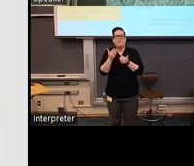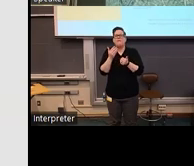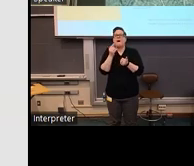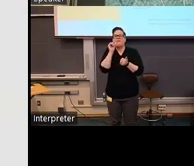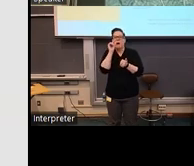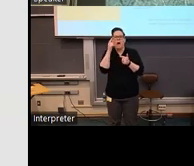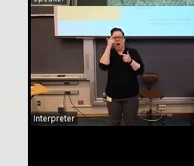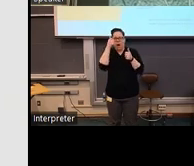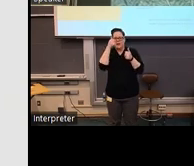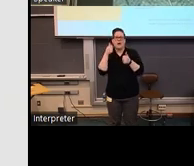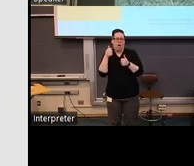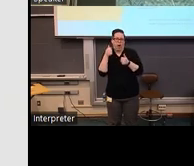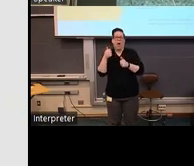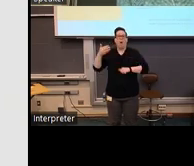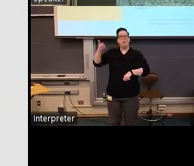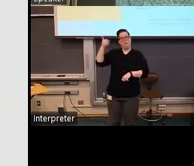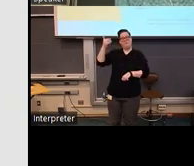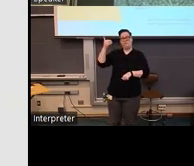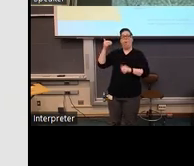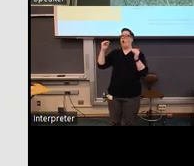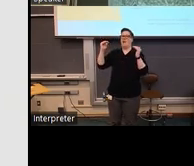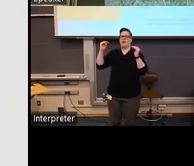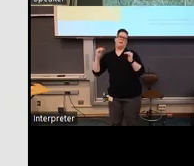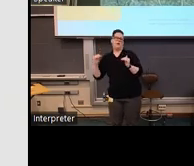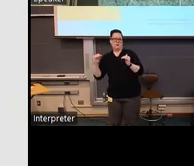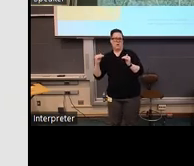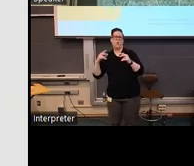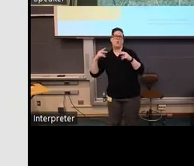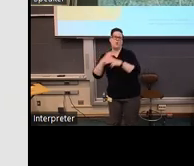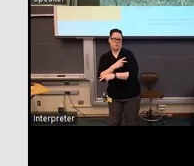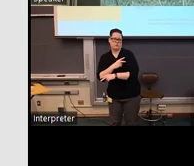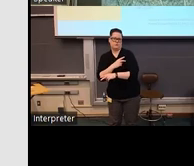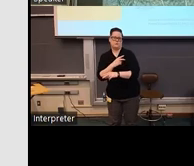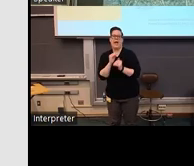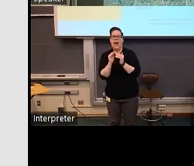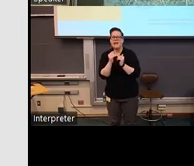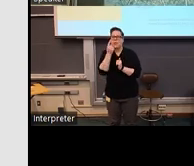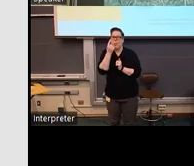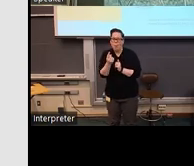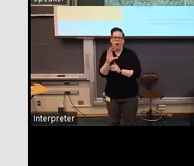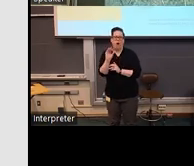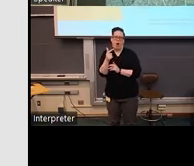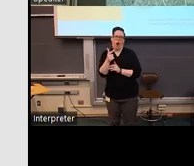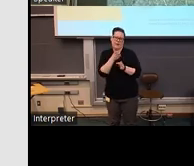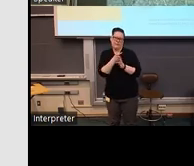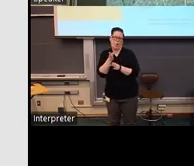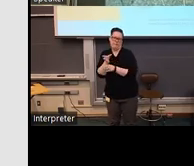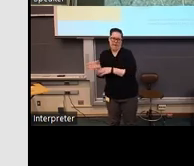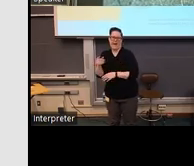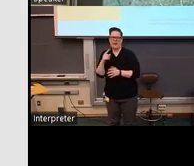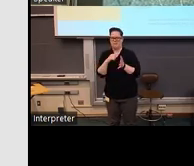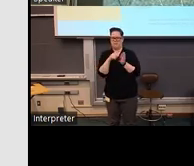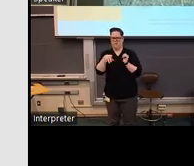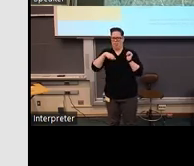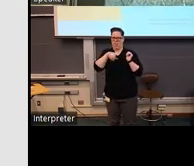slight decline from a previous level of function in at least one of the cognitive domains. And they are listed